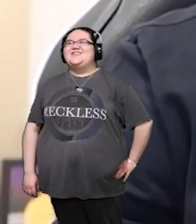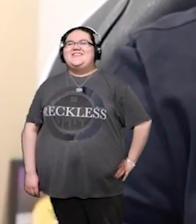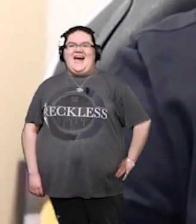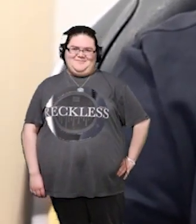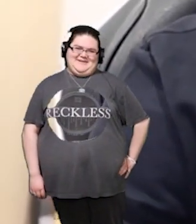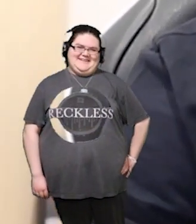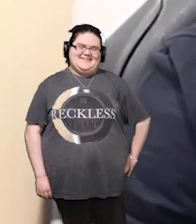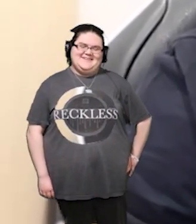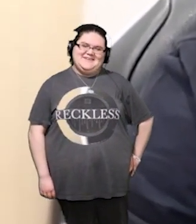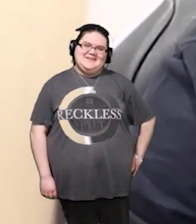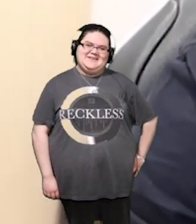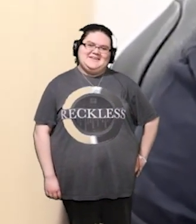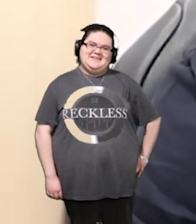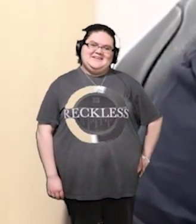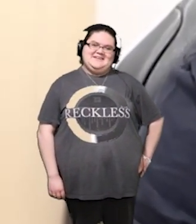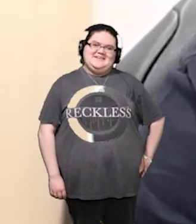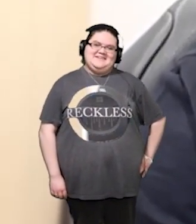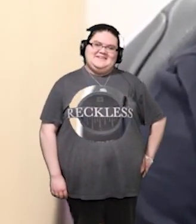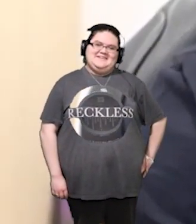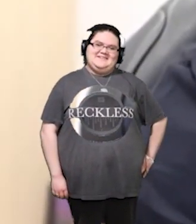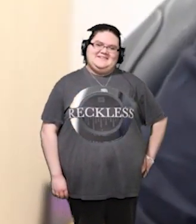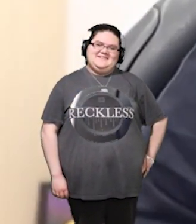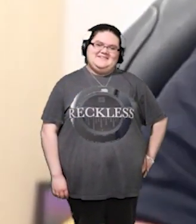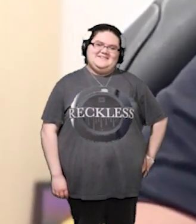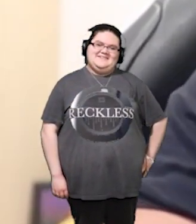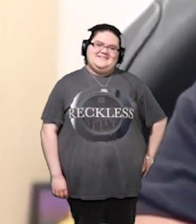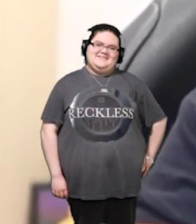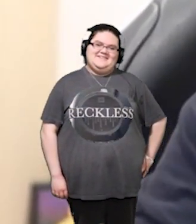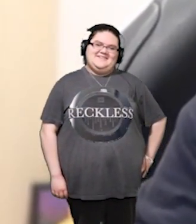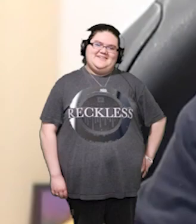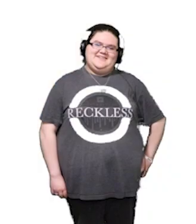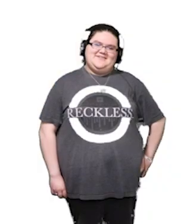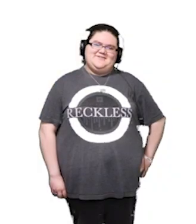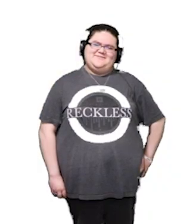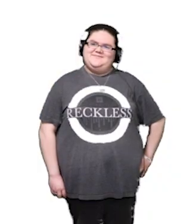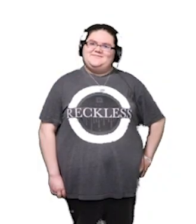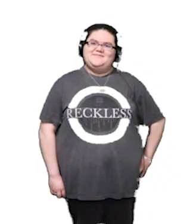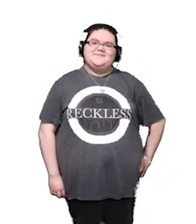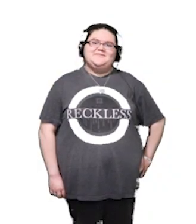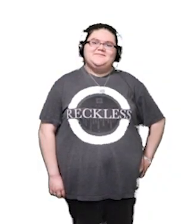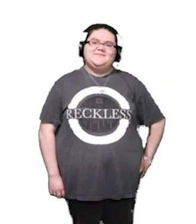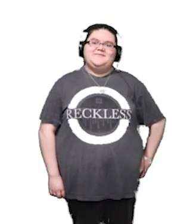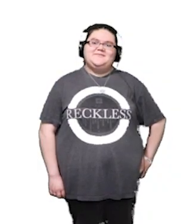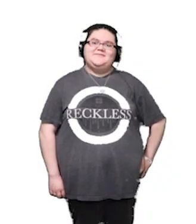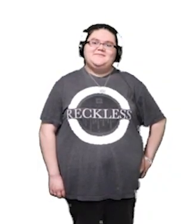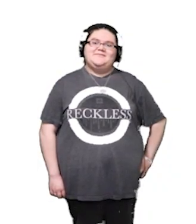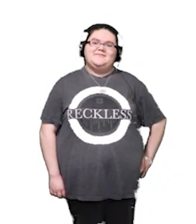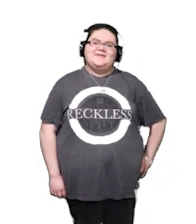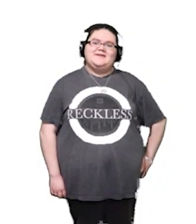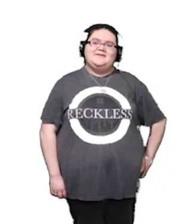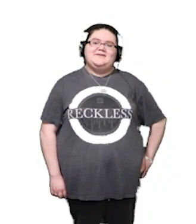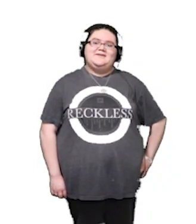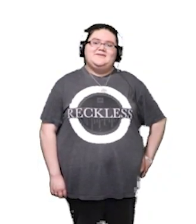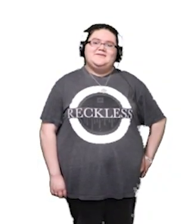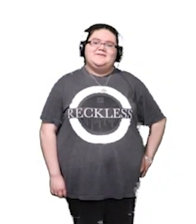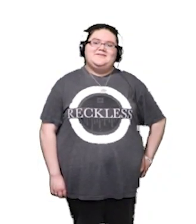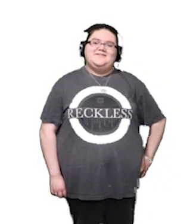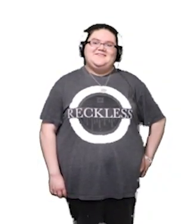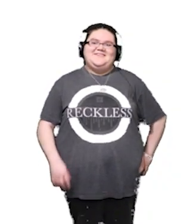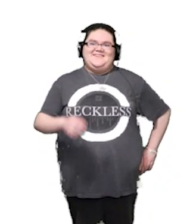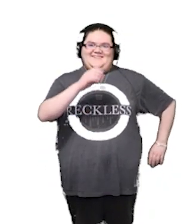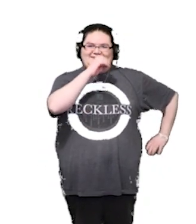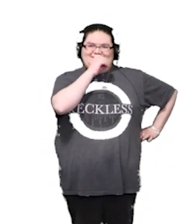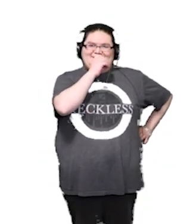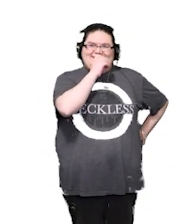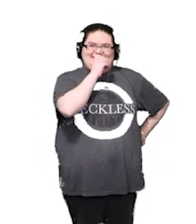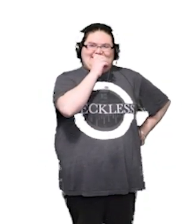What yo, just happened? Think of shit like that. Oh my. Okay. Anyway. Right here, man. Justin Bieber in a hood, white